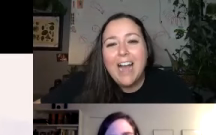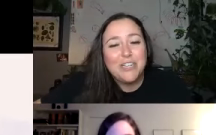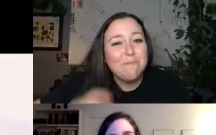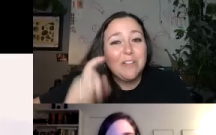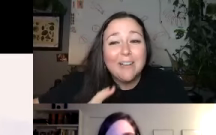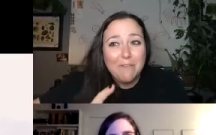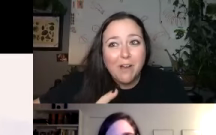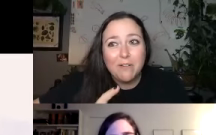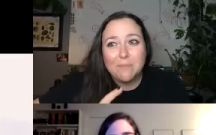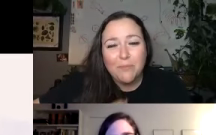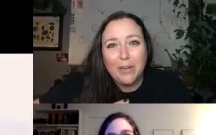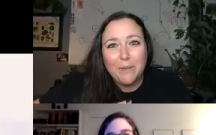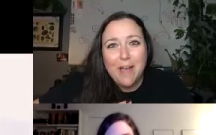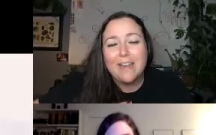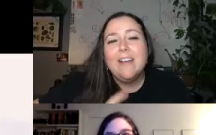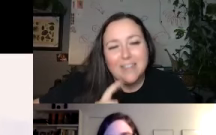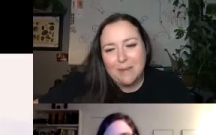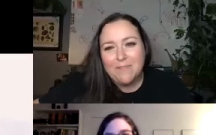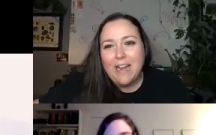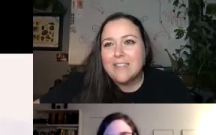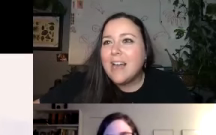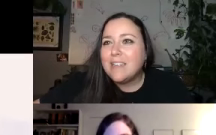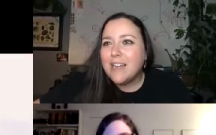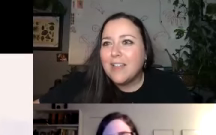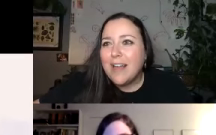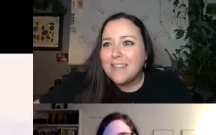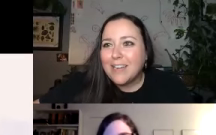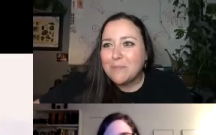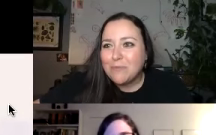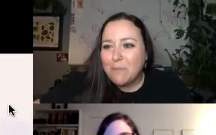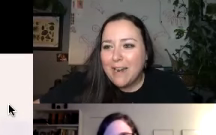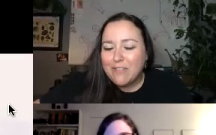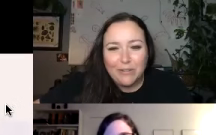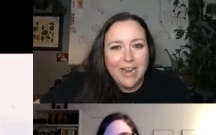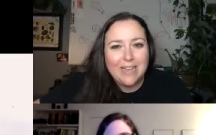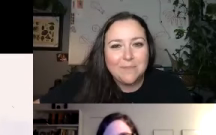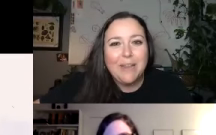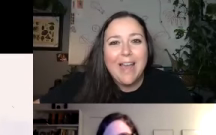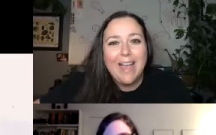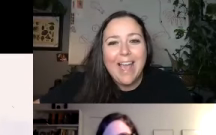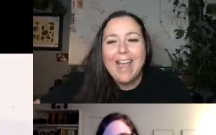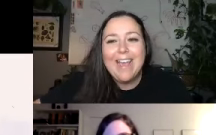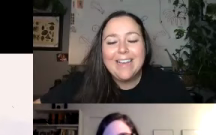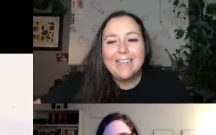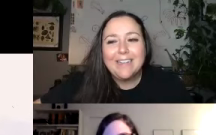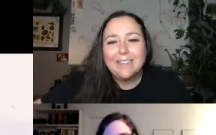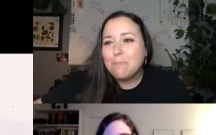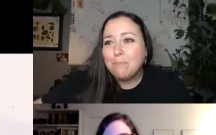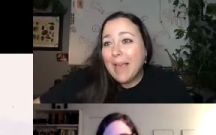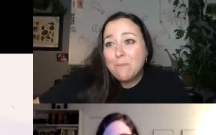tonight. I shouldn't be looking at my phone before I go to bed, despite the fact that the last thing I do before bed every single night is play